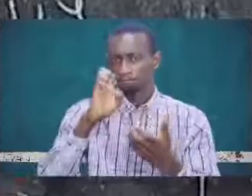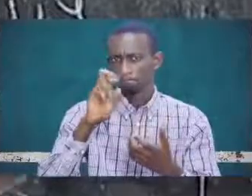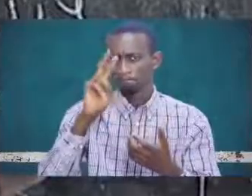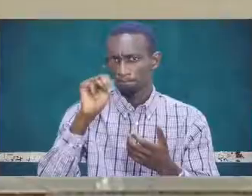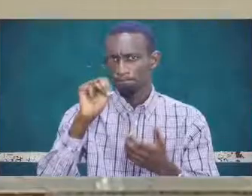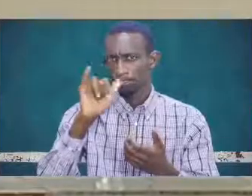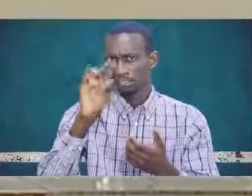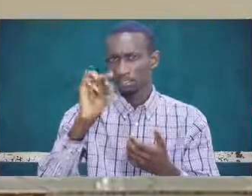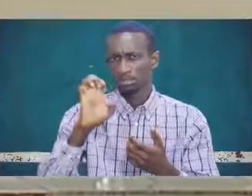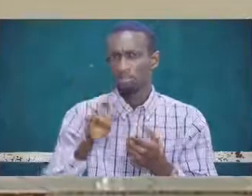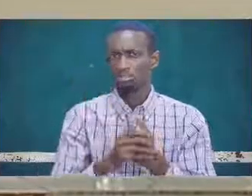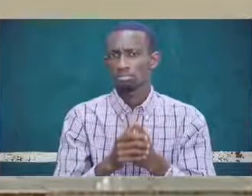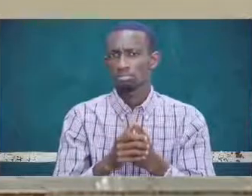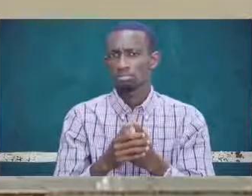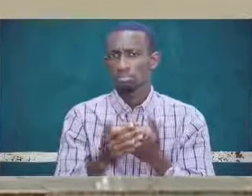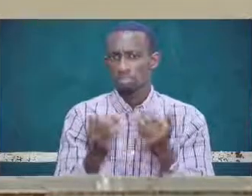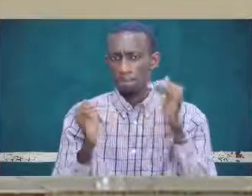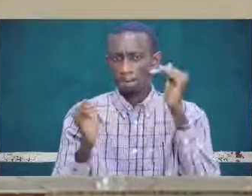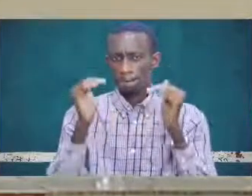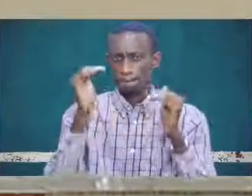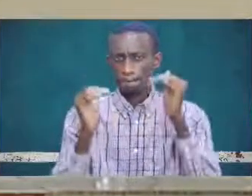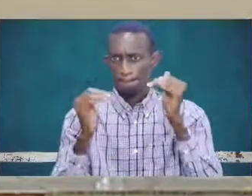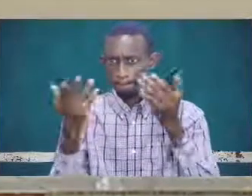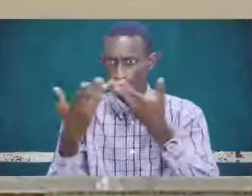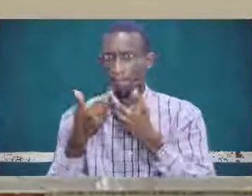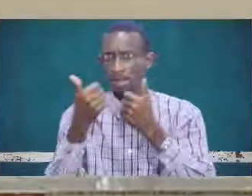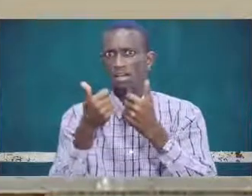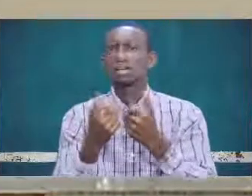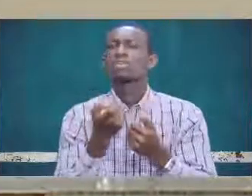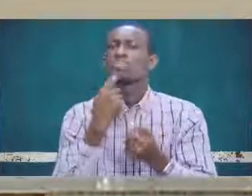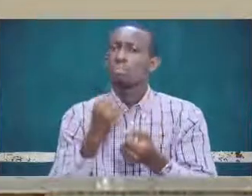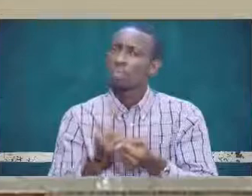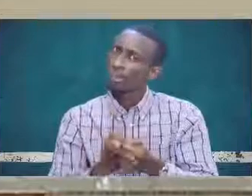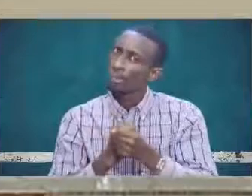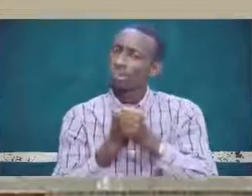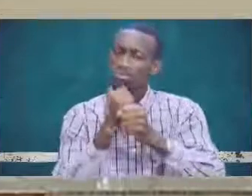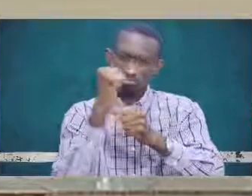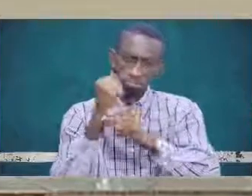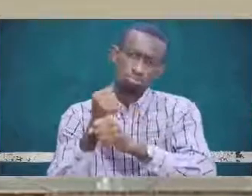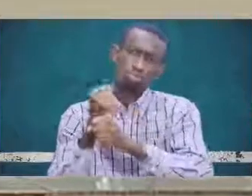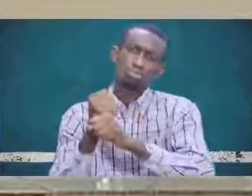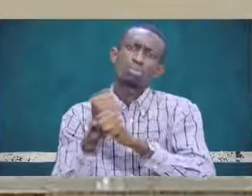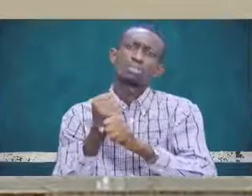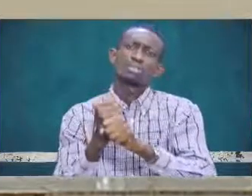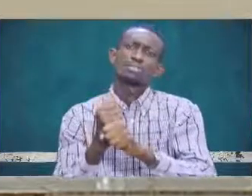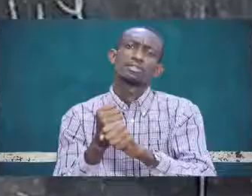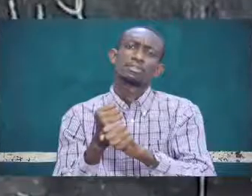pepsin to perform its function efficiently,